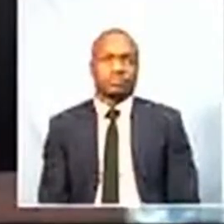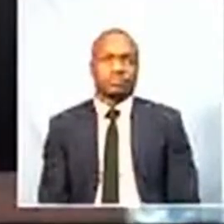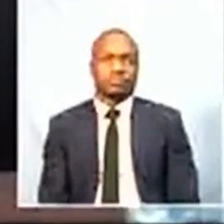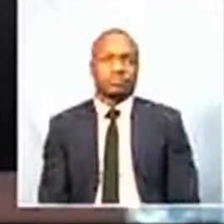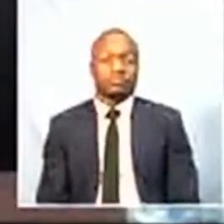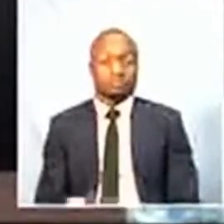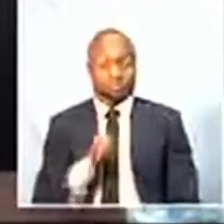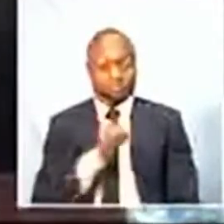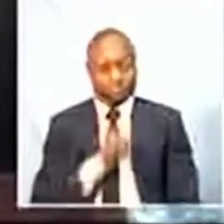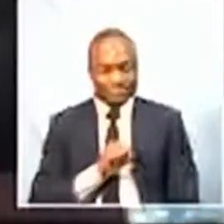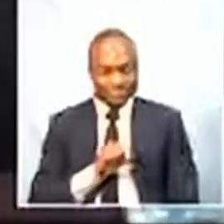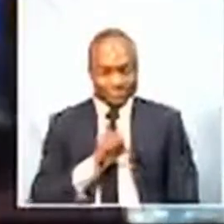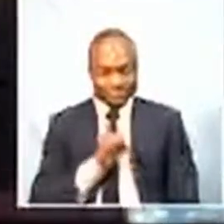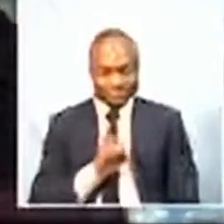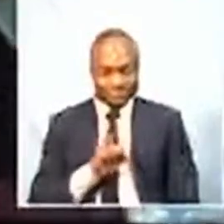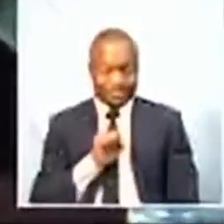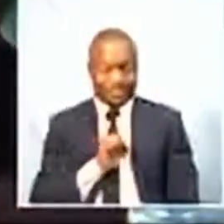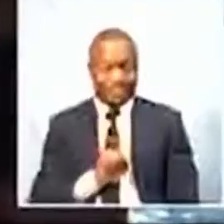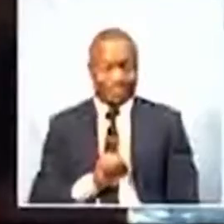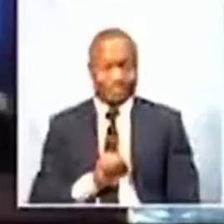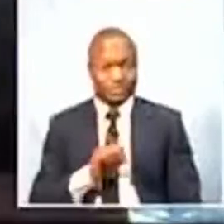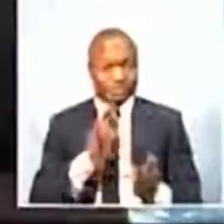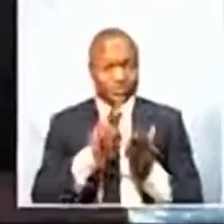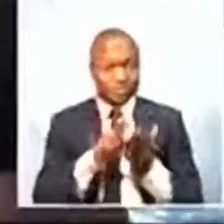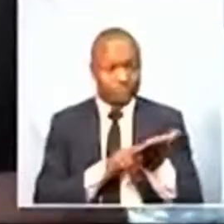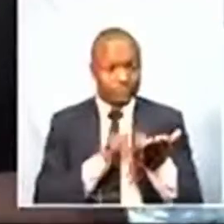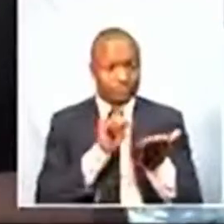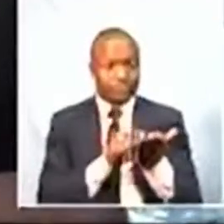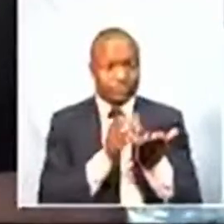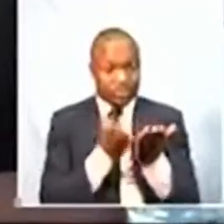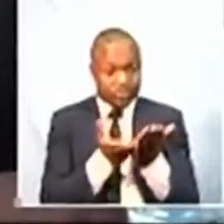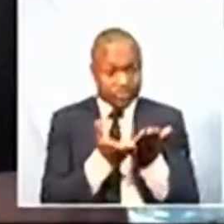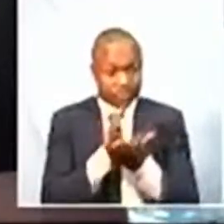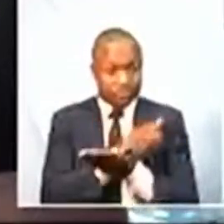Sorry, the Chair, on the main report on page 20,